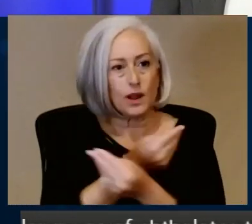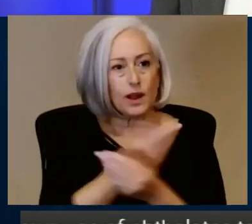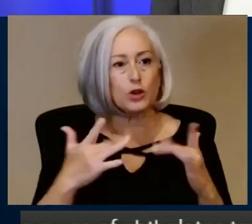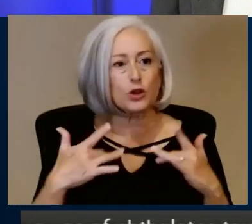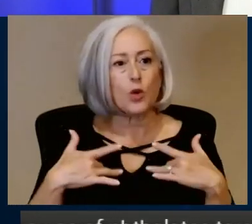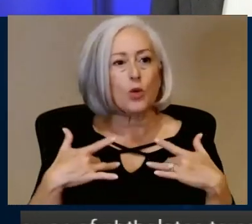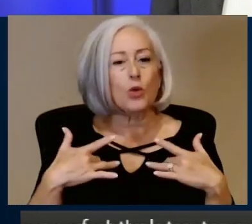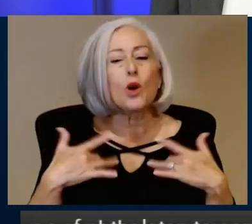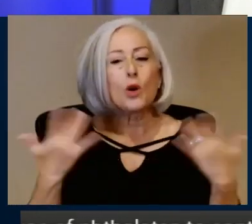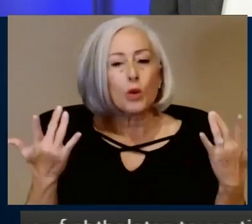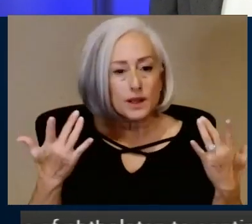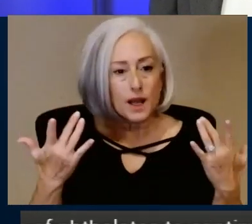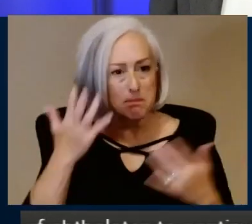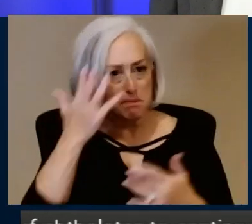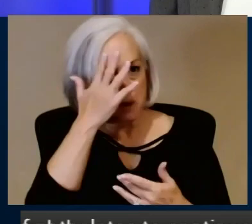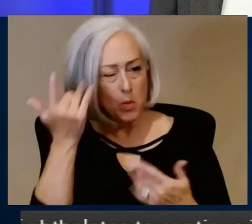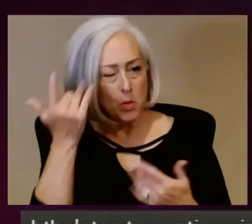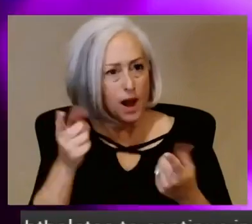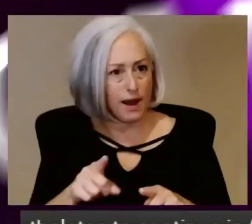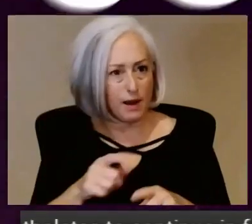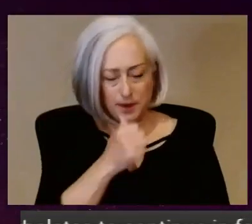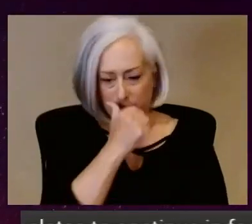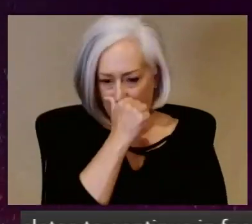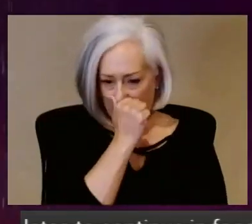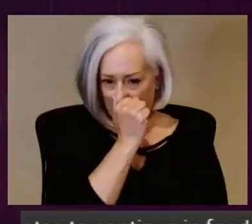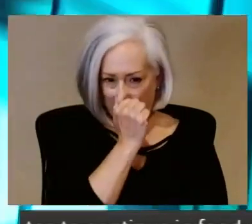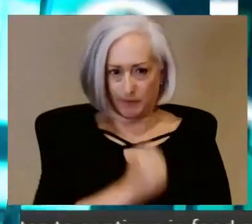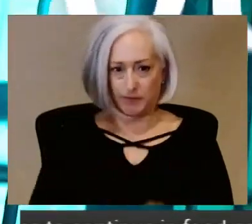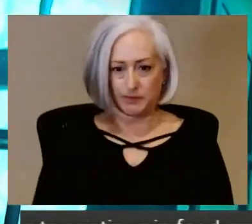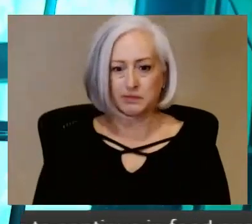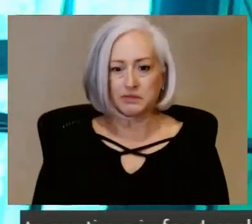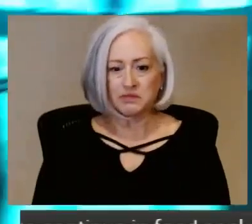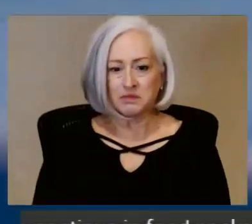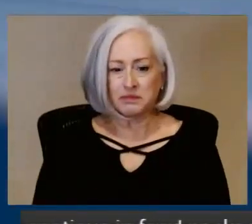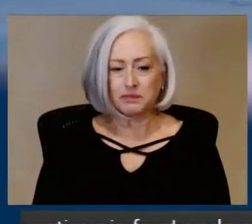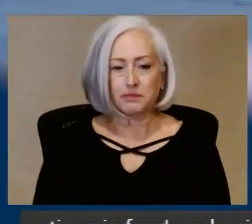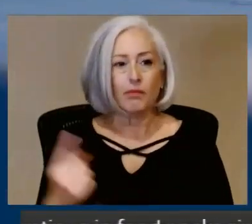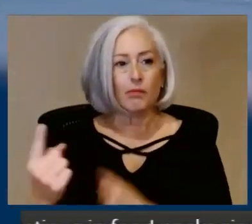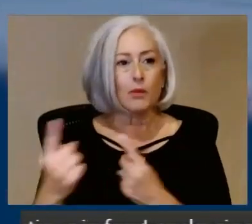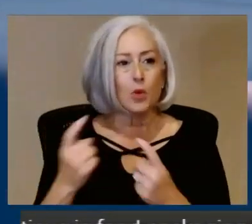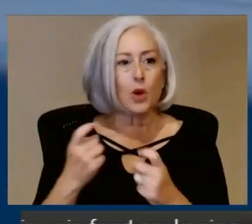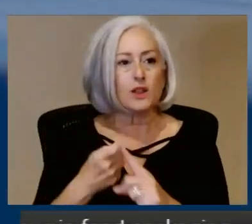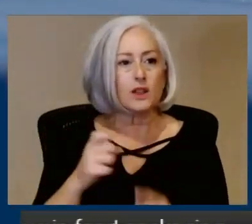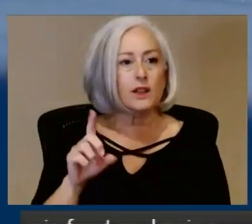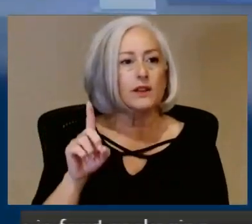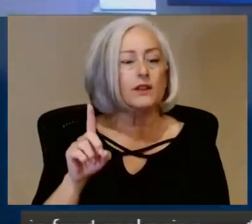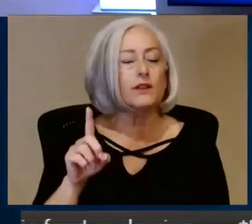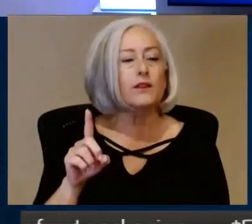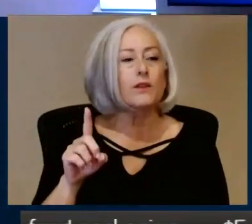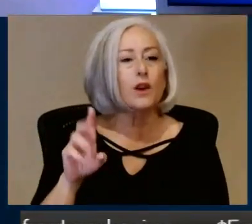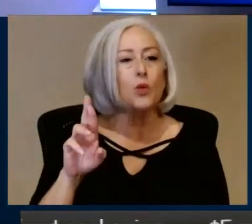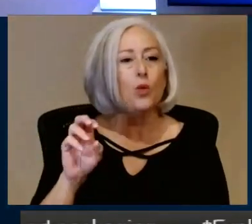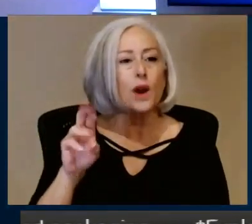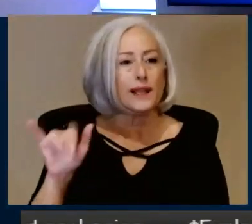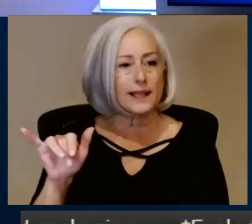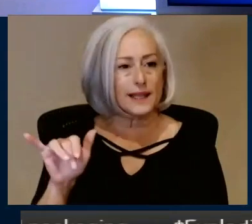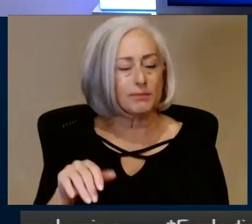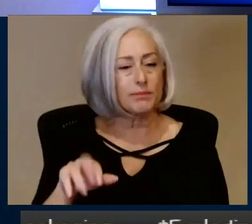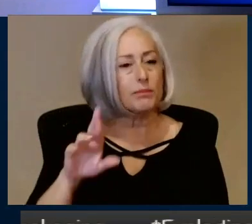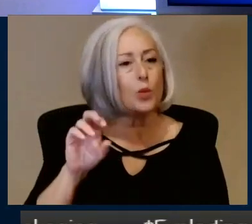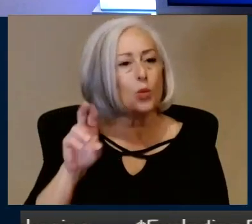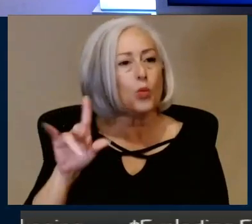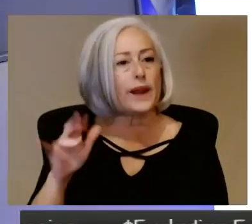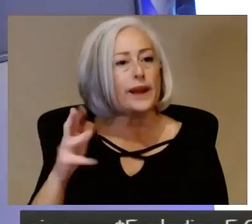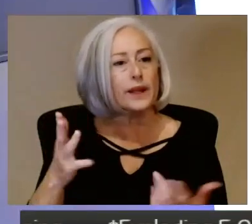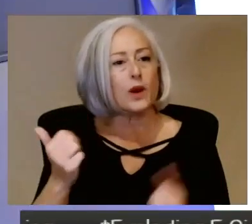is happening. I do want to get to a community question, though, this morning from Randy. Dr. Hawkinson, Randy wants to know if we're seeing an increase